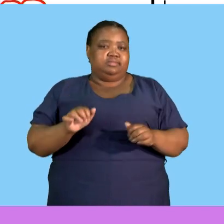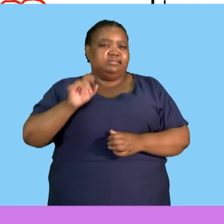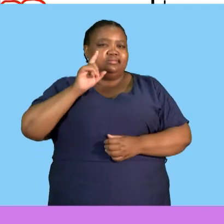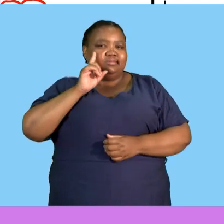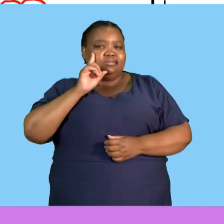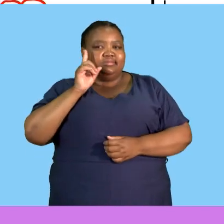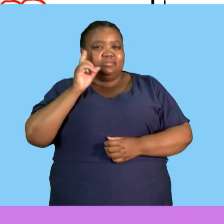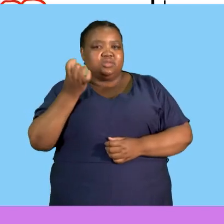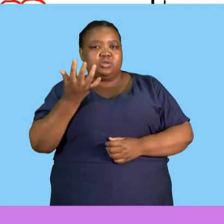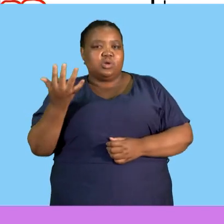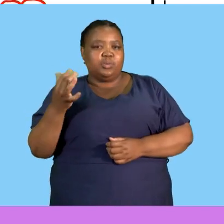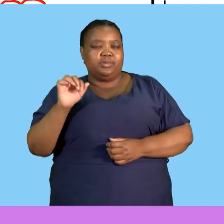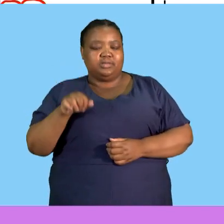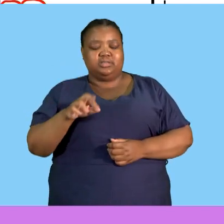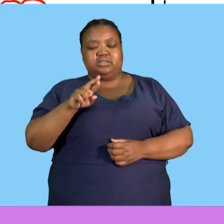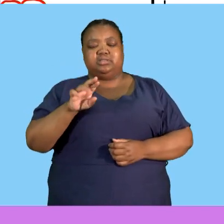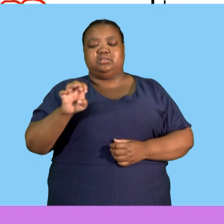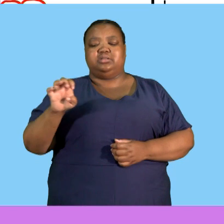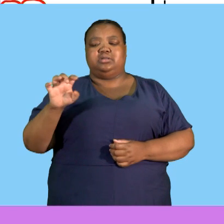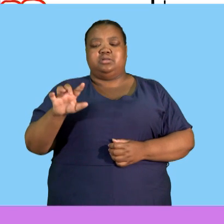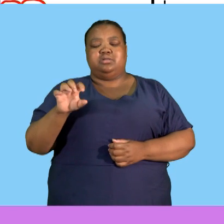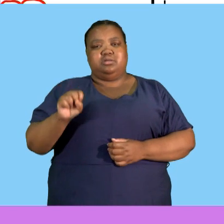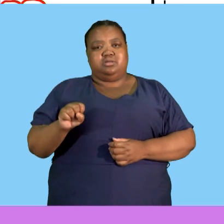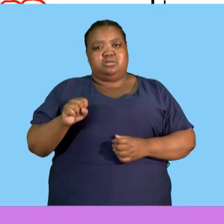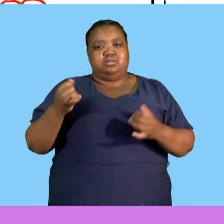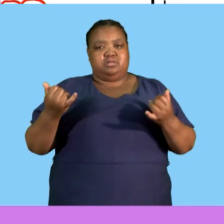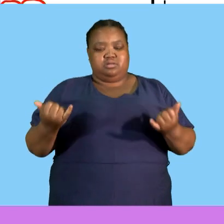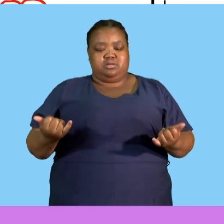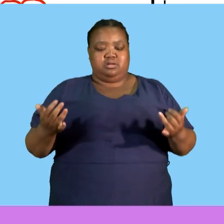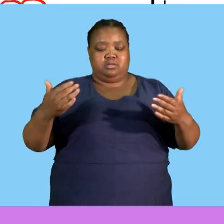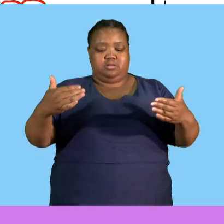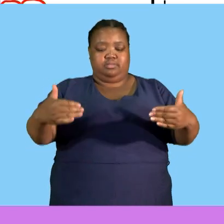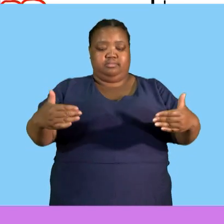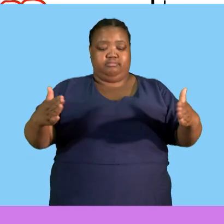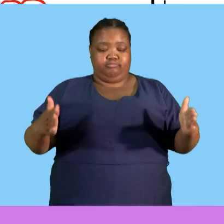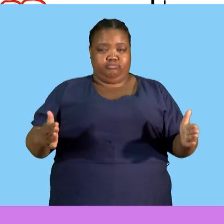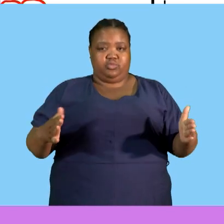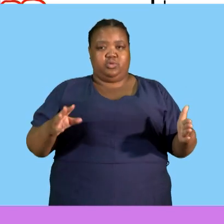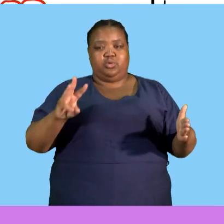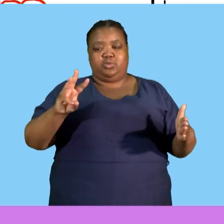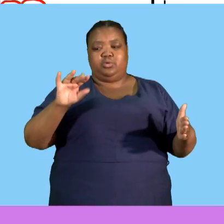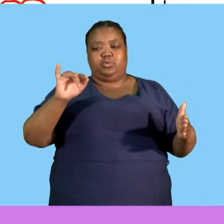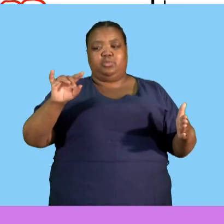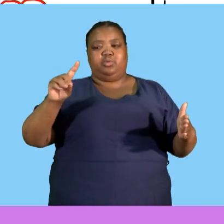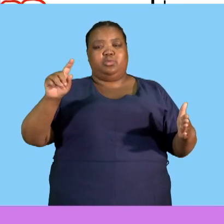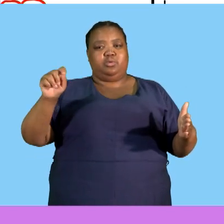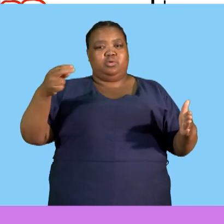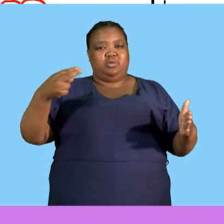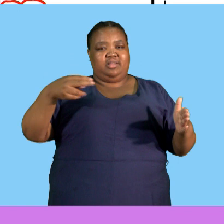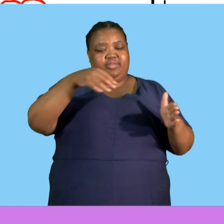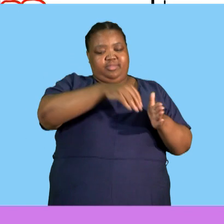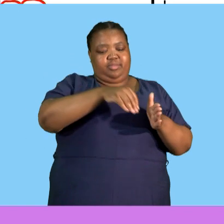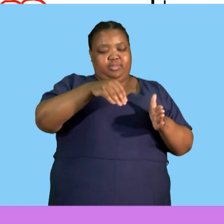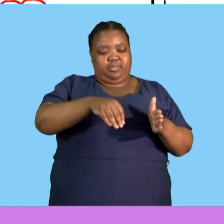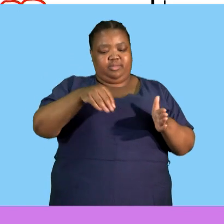now? I will see how many, okay, of these reels can fit along the width of